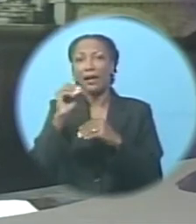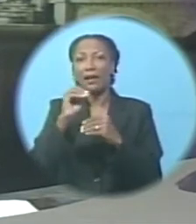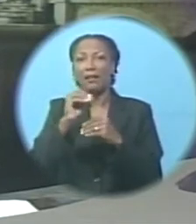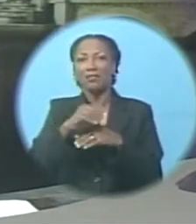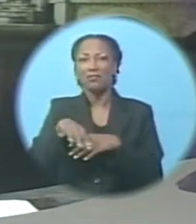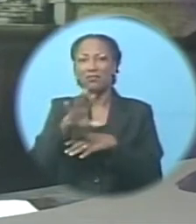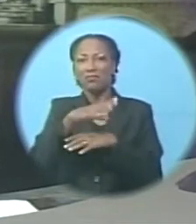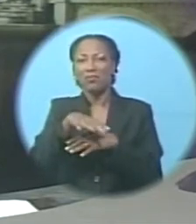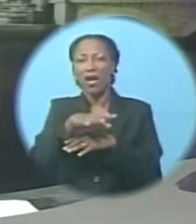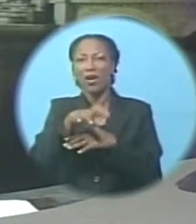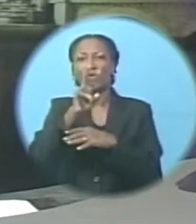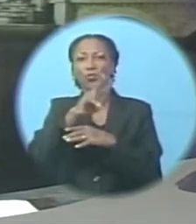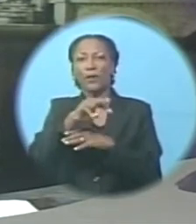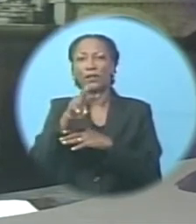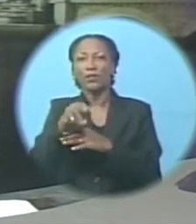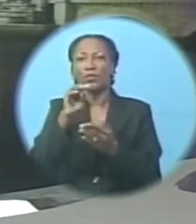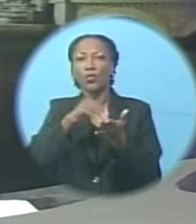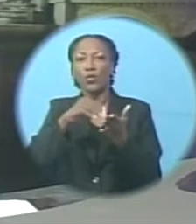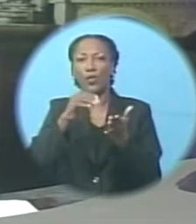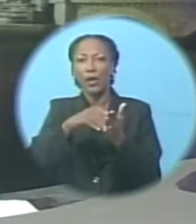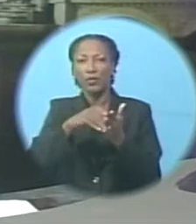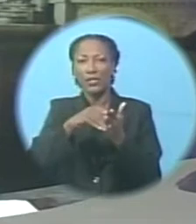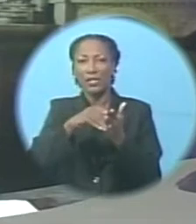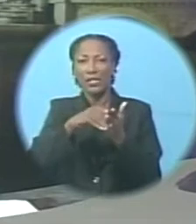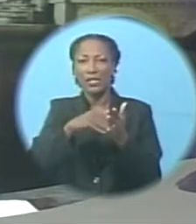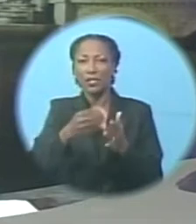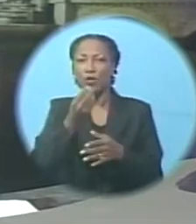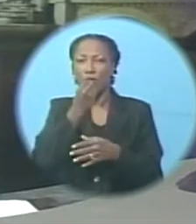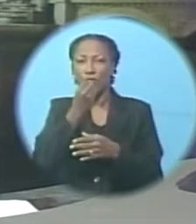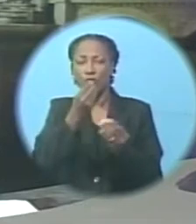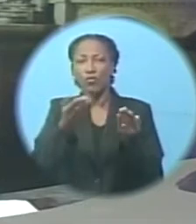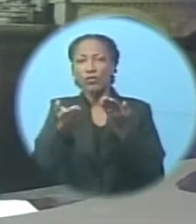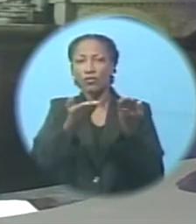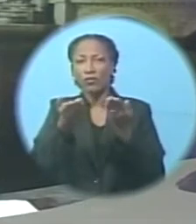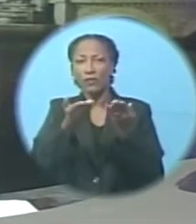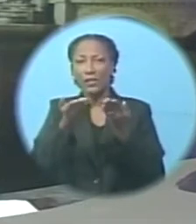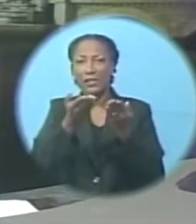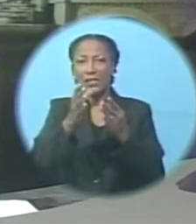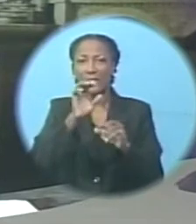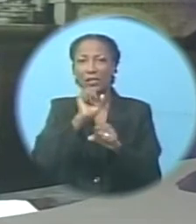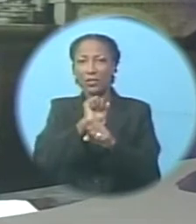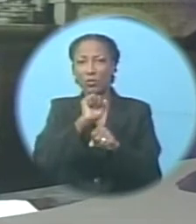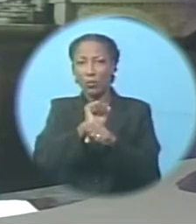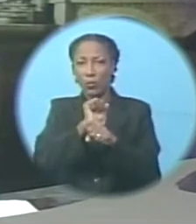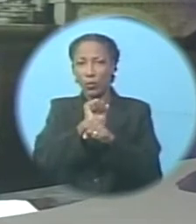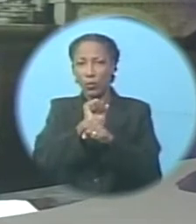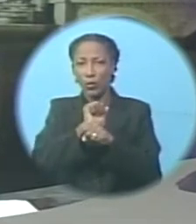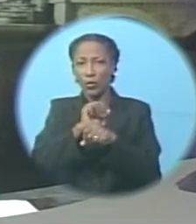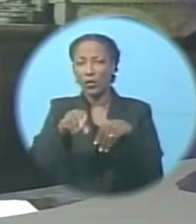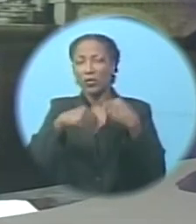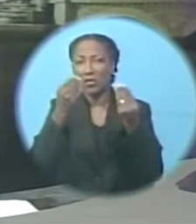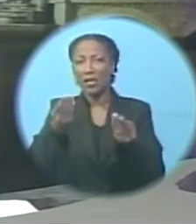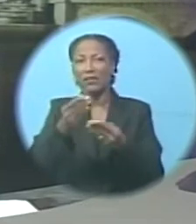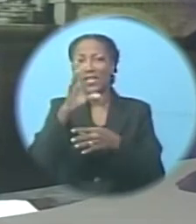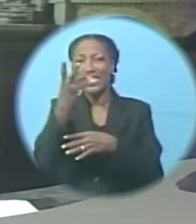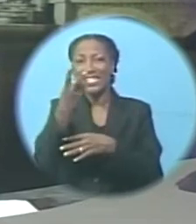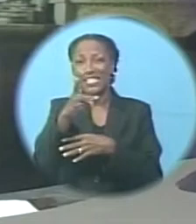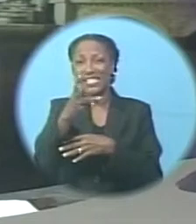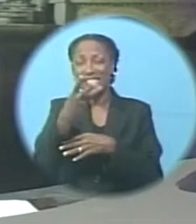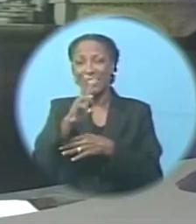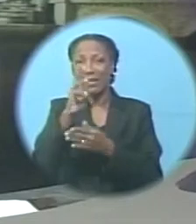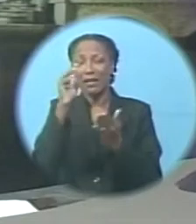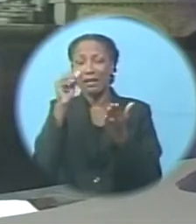over 22,000. The accommodation and food services sector employed 16,500 and construction just